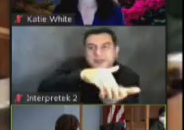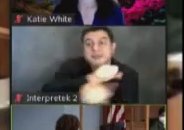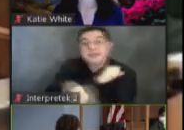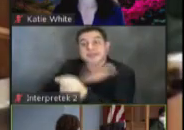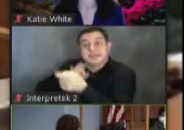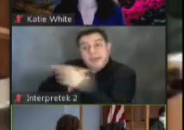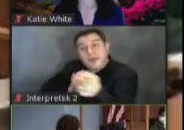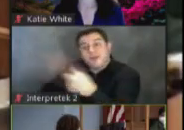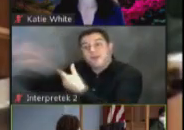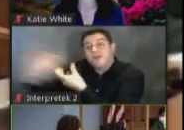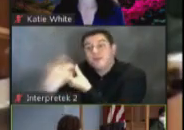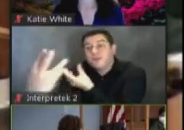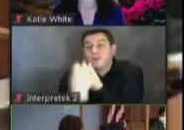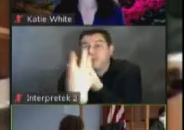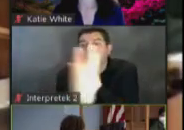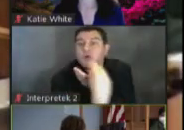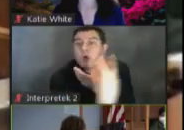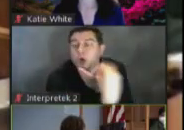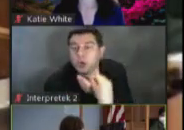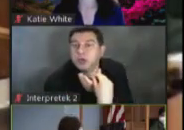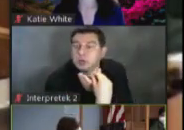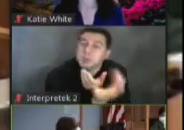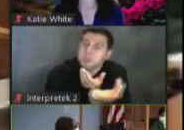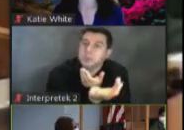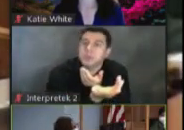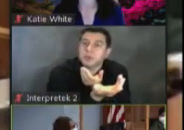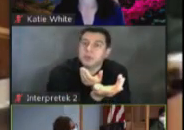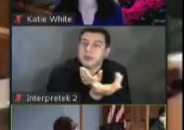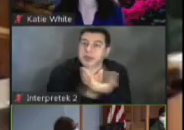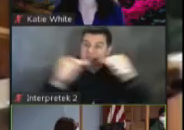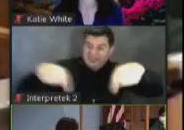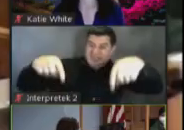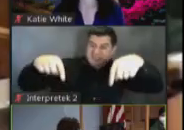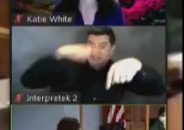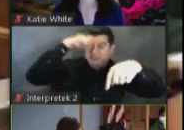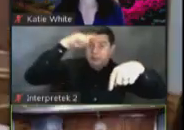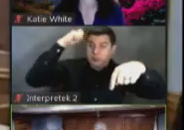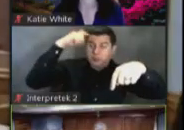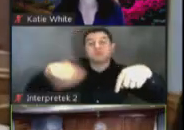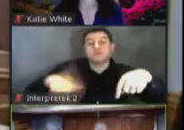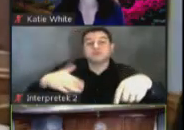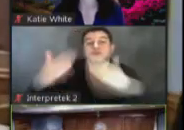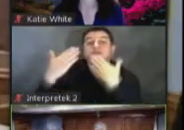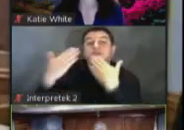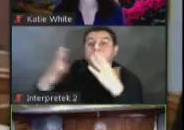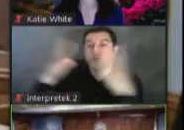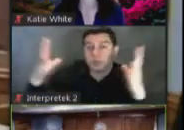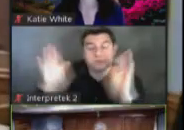engaged as the summertime begins. So thank you all so much for this. This is great. Right on, yeah. All very